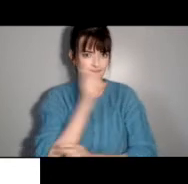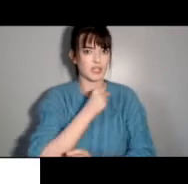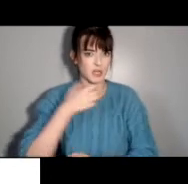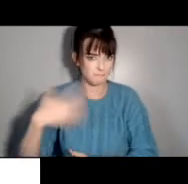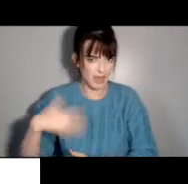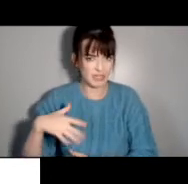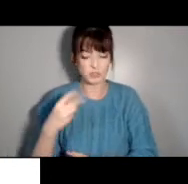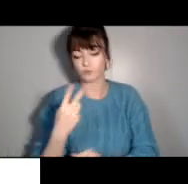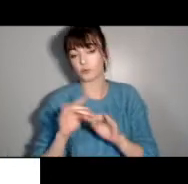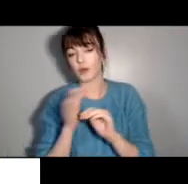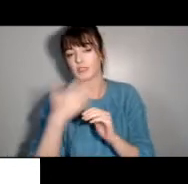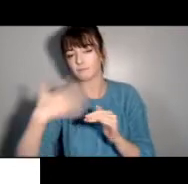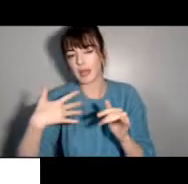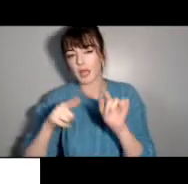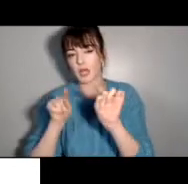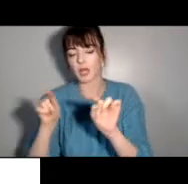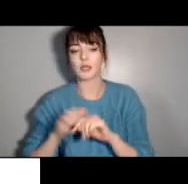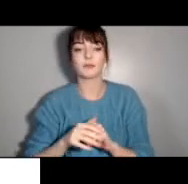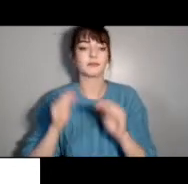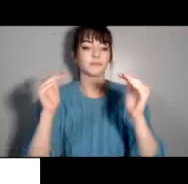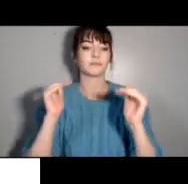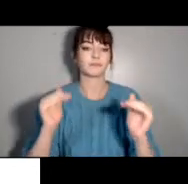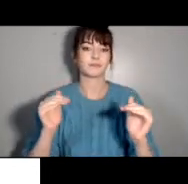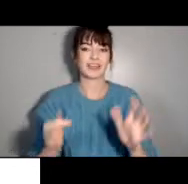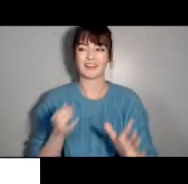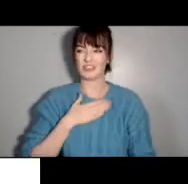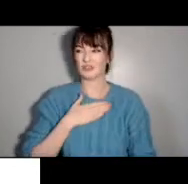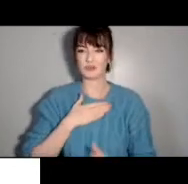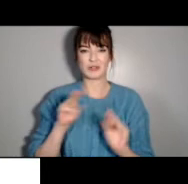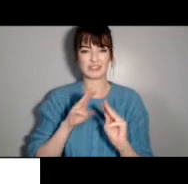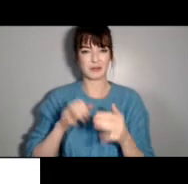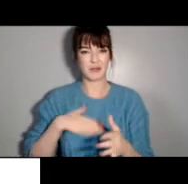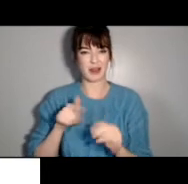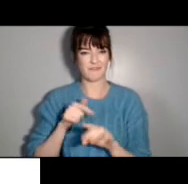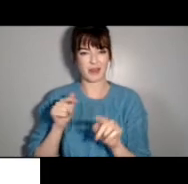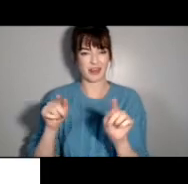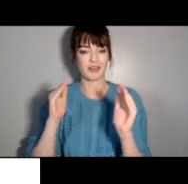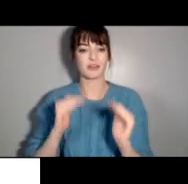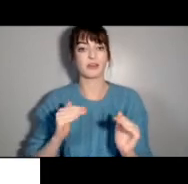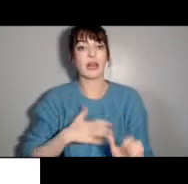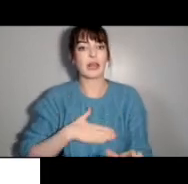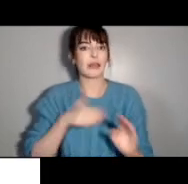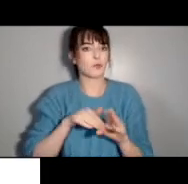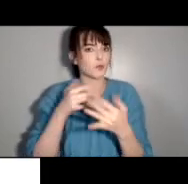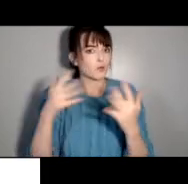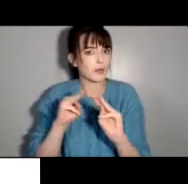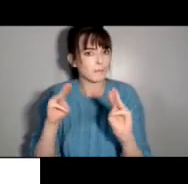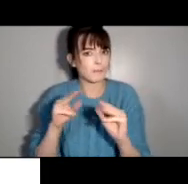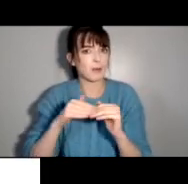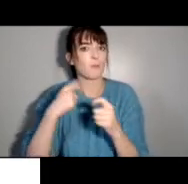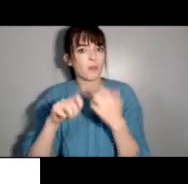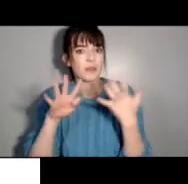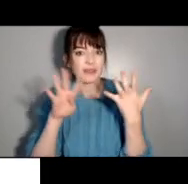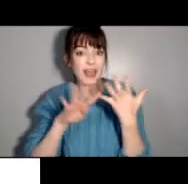pain markers that we measured. Disliking the people you live with, living with nine or more people, so that would be living in a